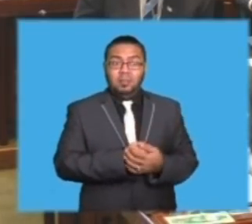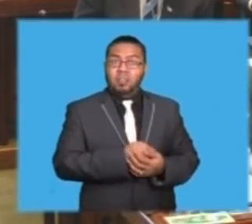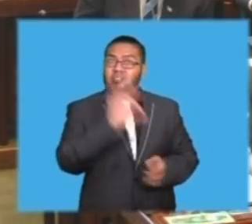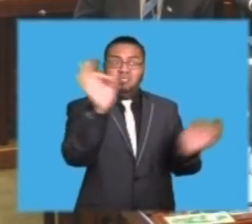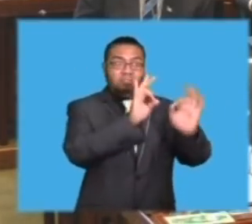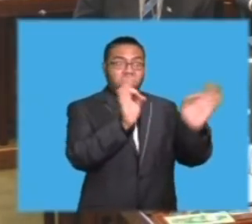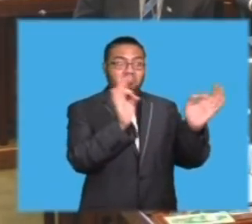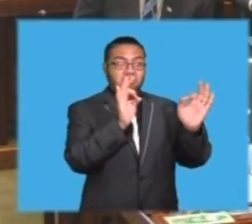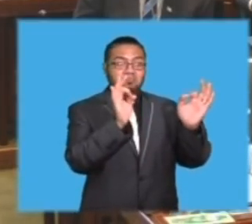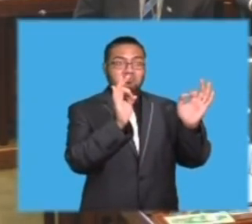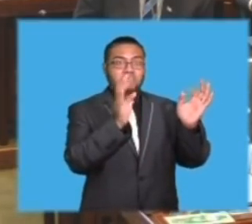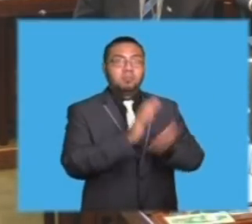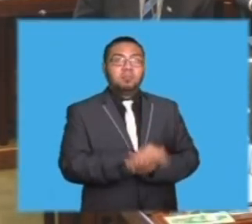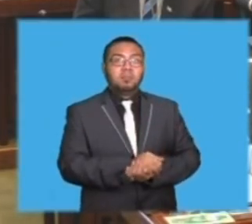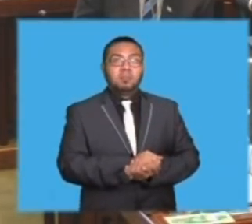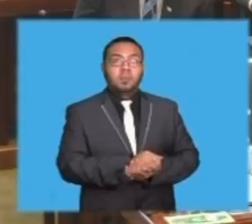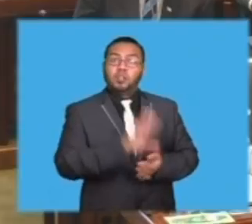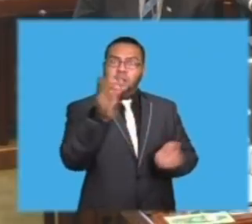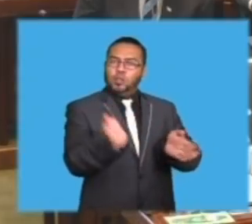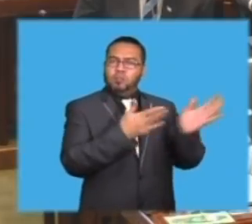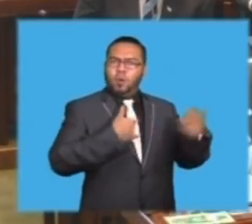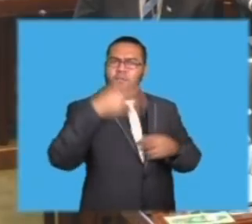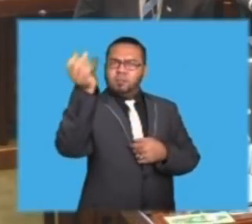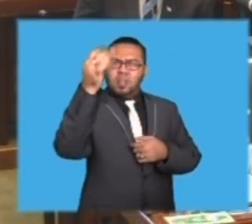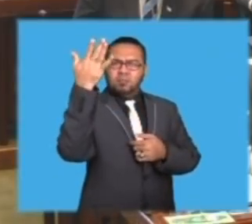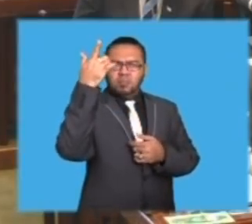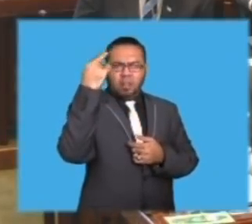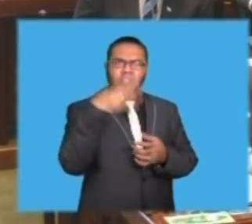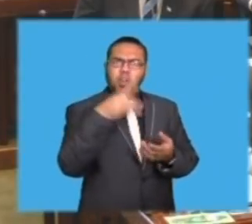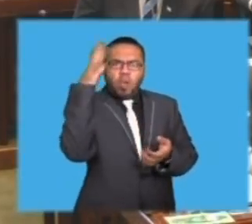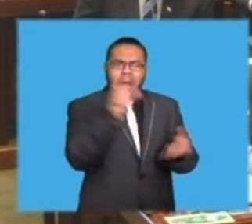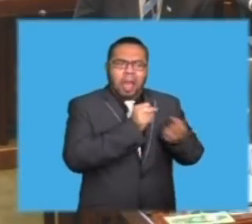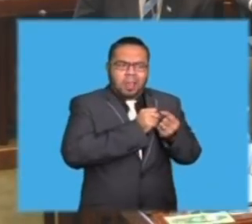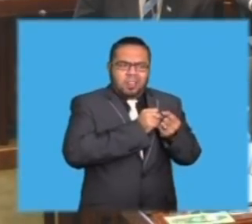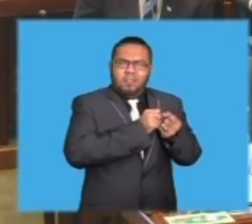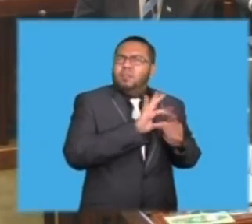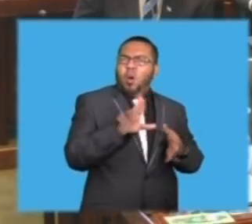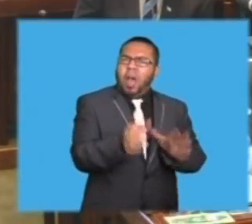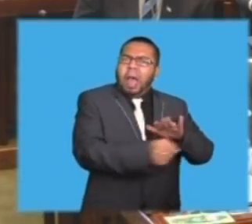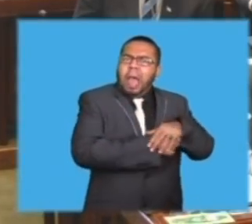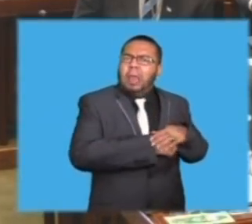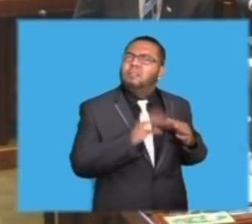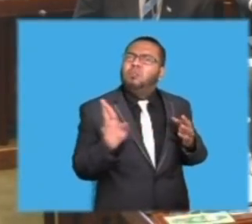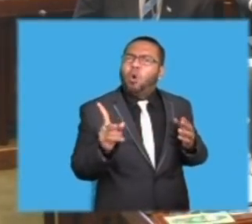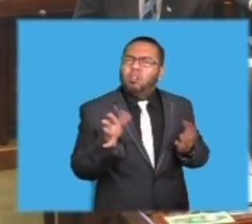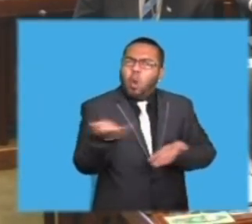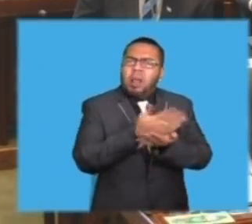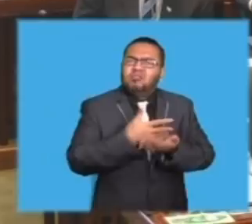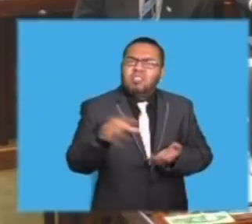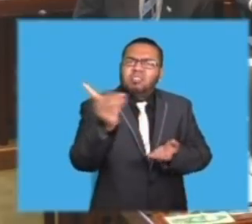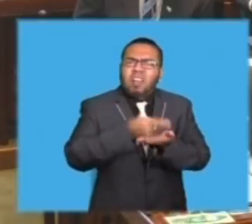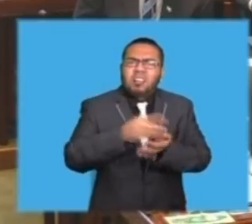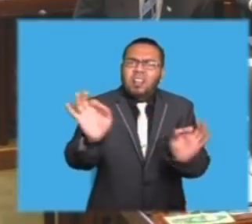whatsoever. So they need to move away from that. They think we are hiding it. We are not hiding it. There's been no collation of data.